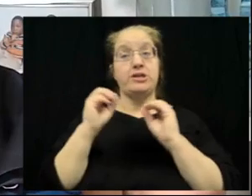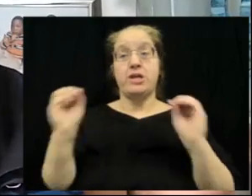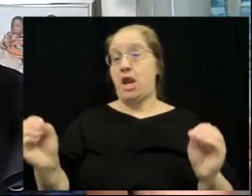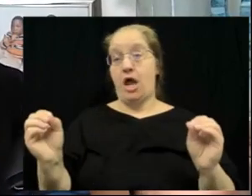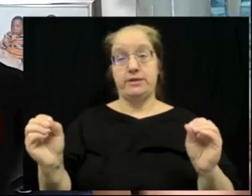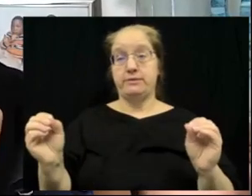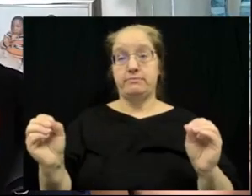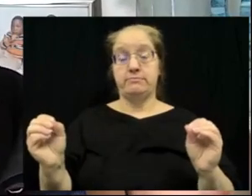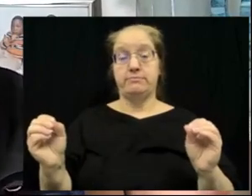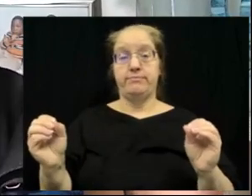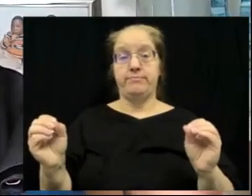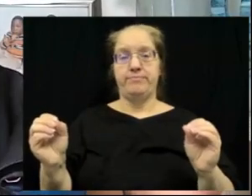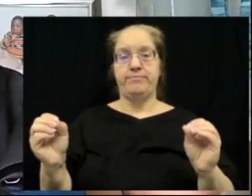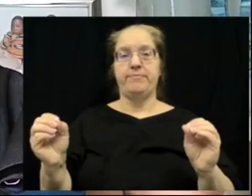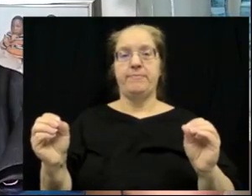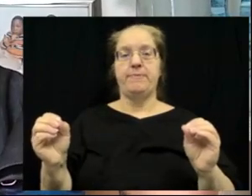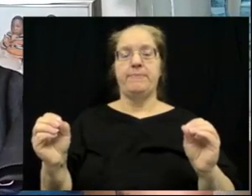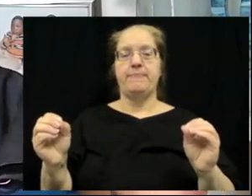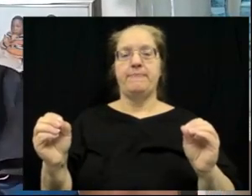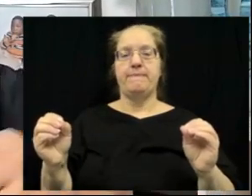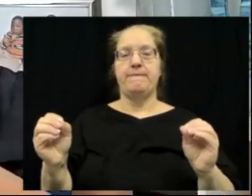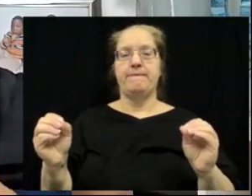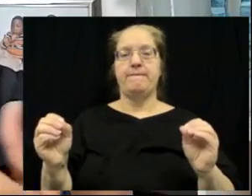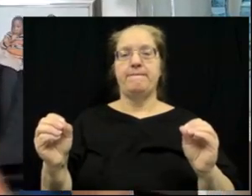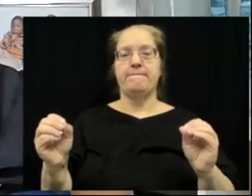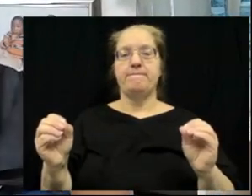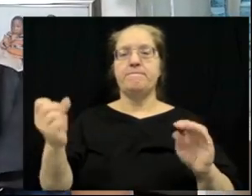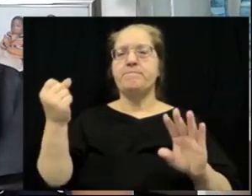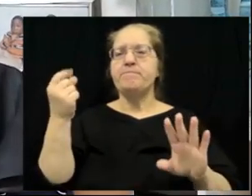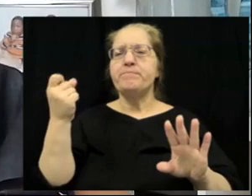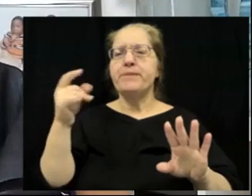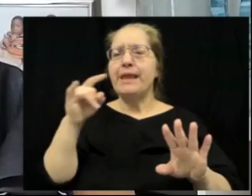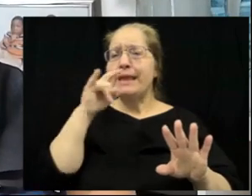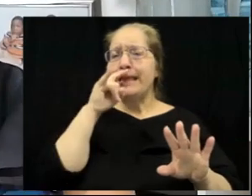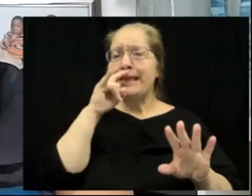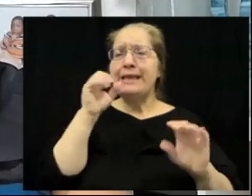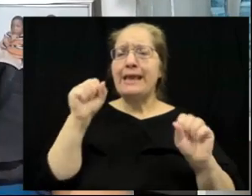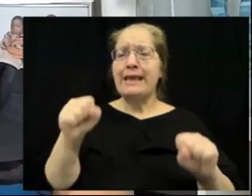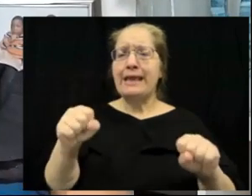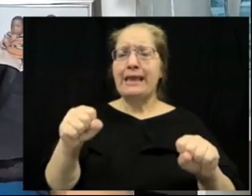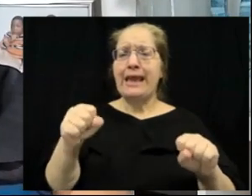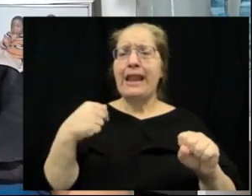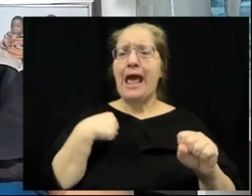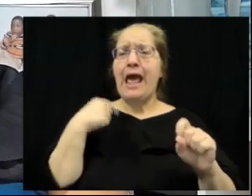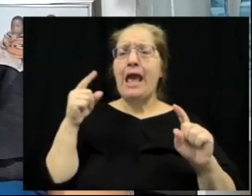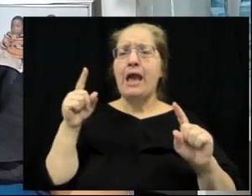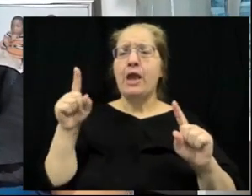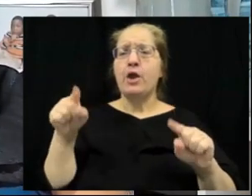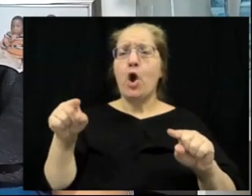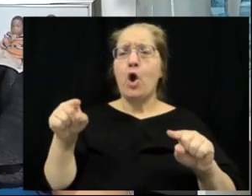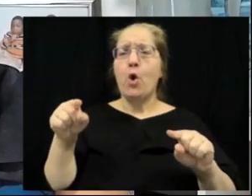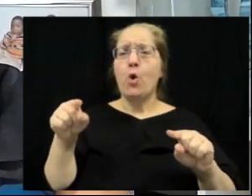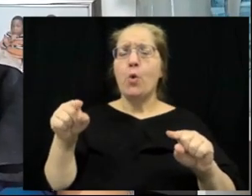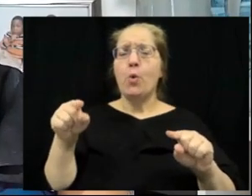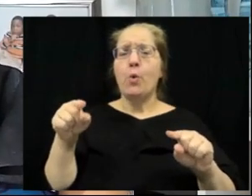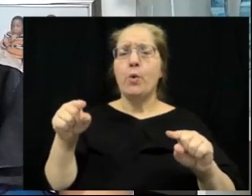in as a bonus because the kids, when they're like, well, can I go back to that analogy or